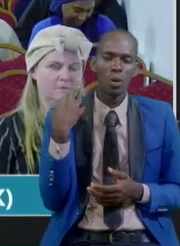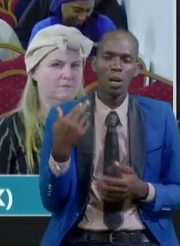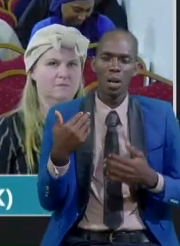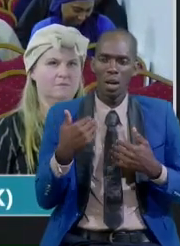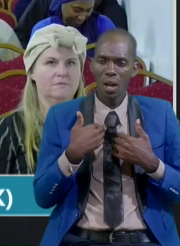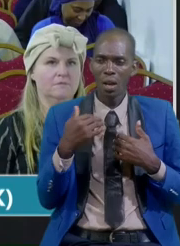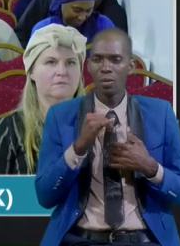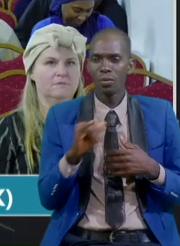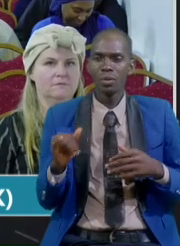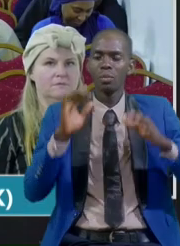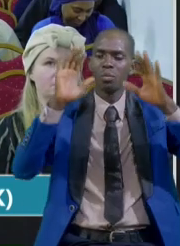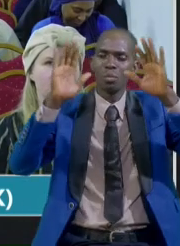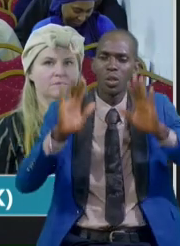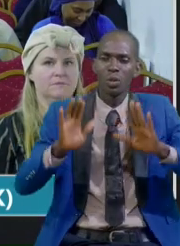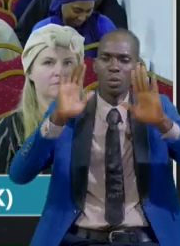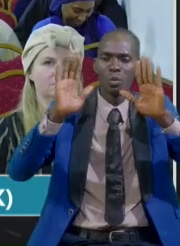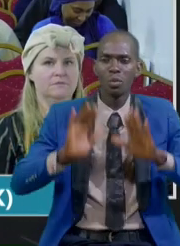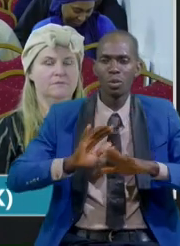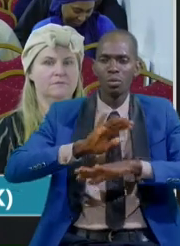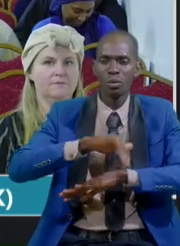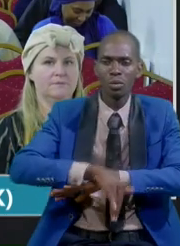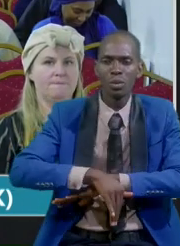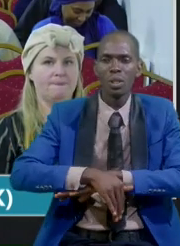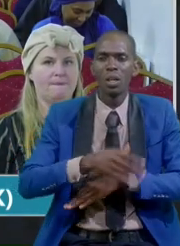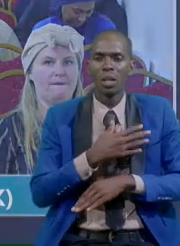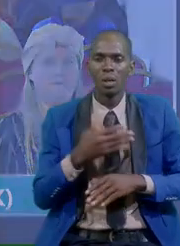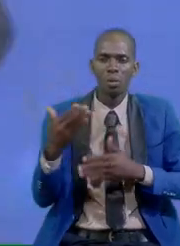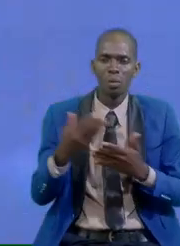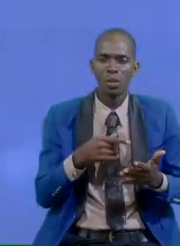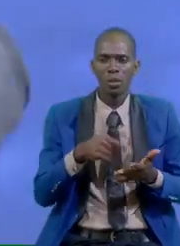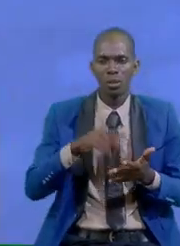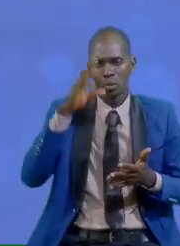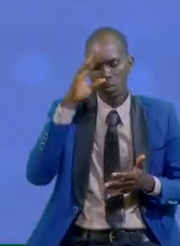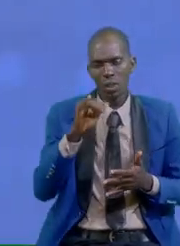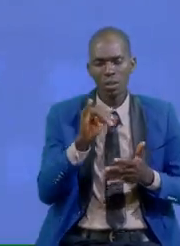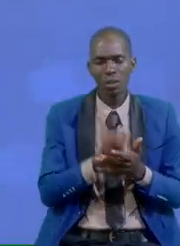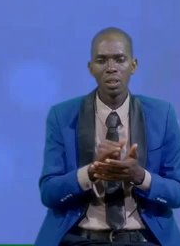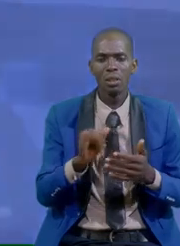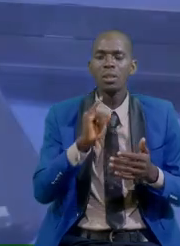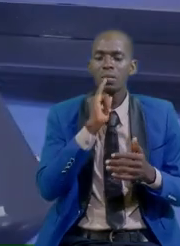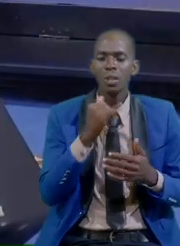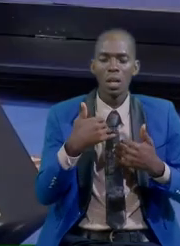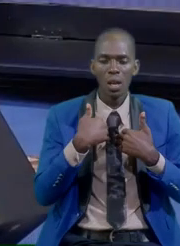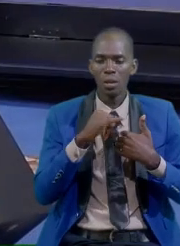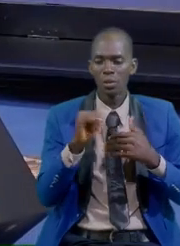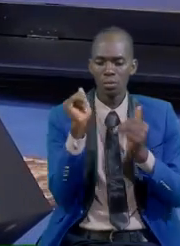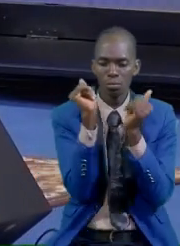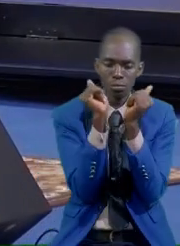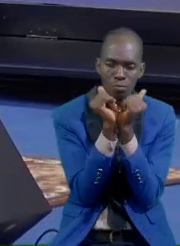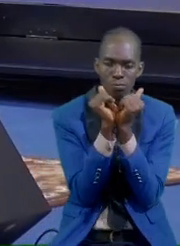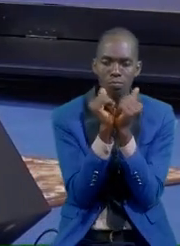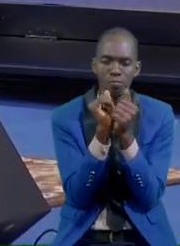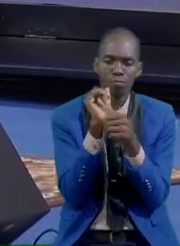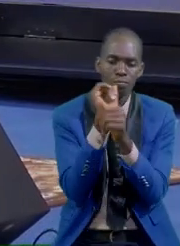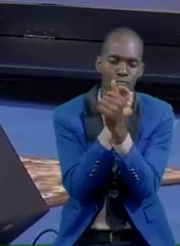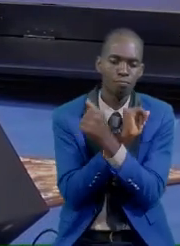miracle night, and they brought this man. They changed the hands. And they put padlock. And they chained the feet.